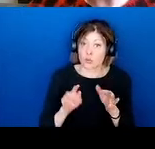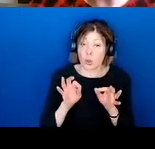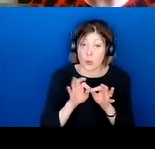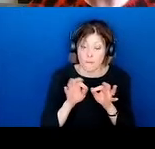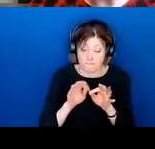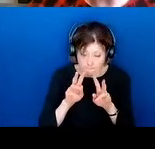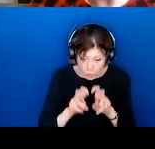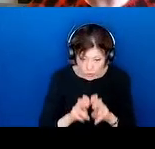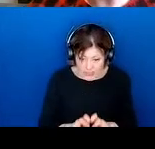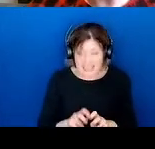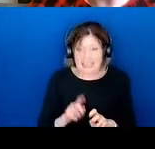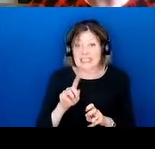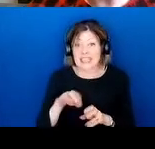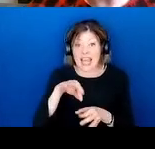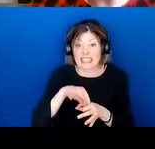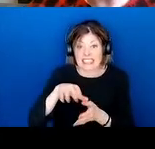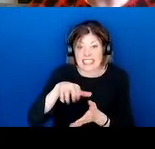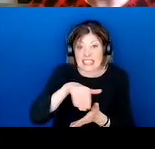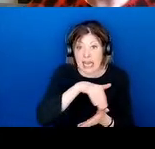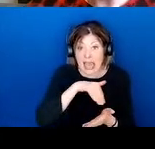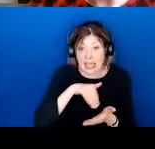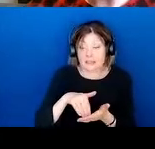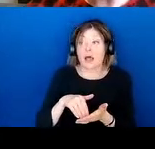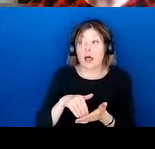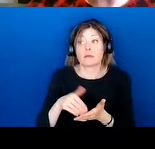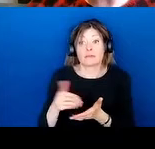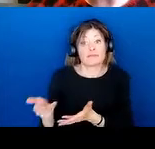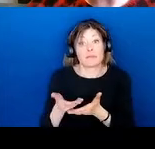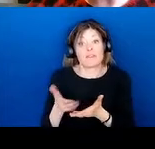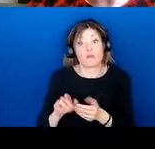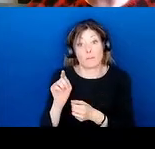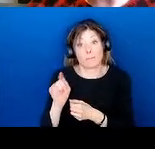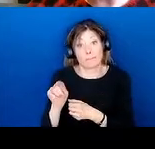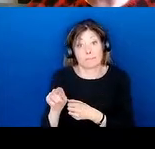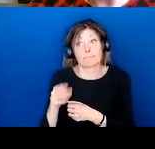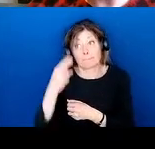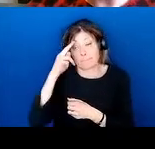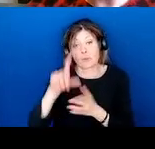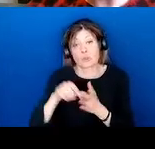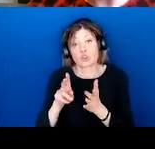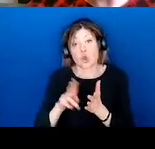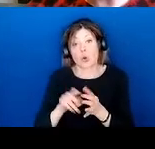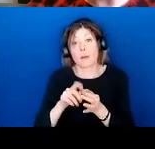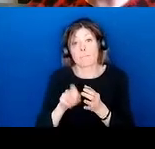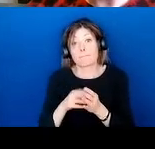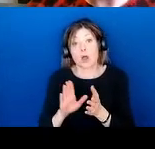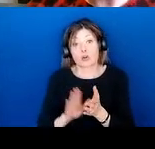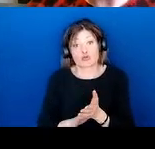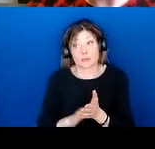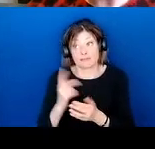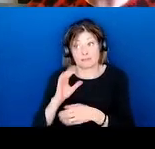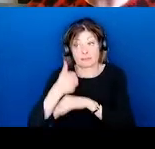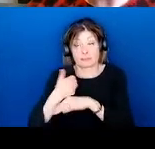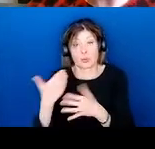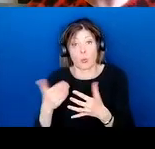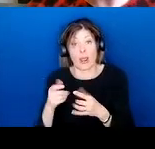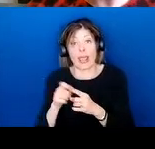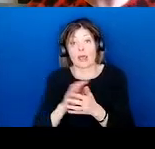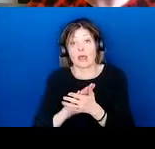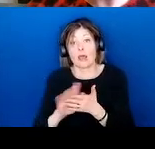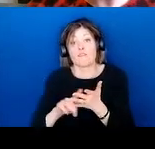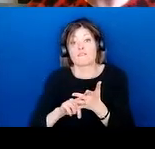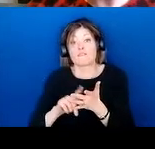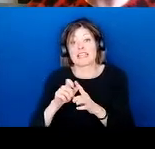collector John Bartram. He was based in Philadelphia and would ship 100